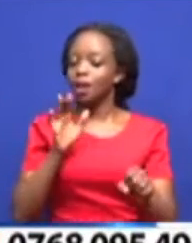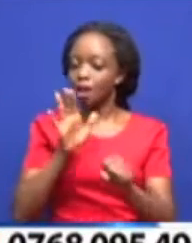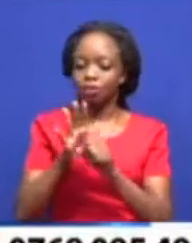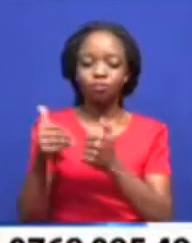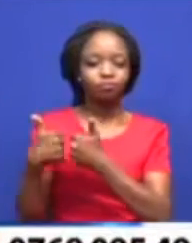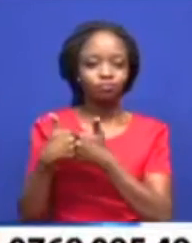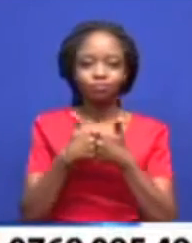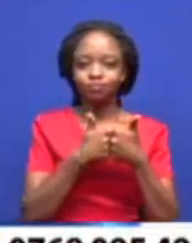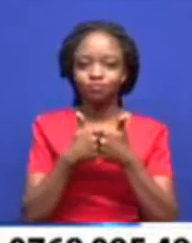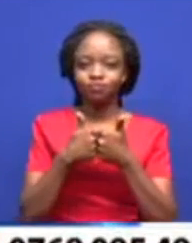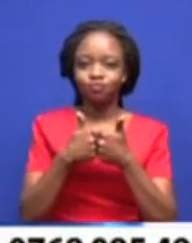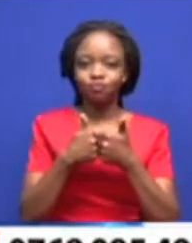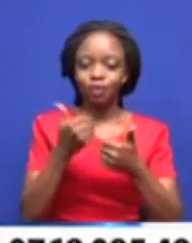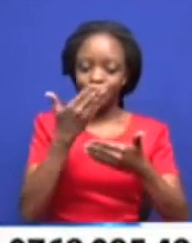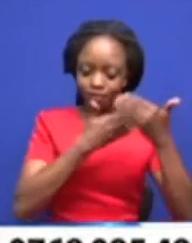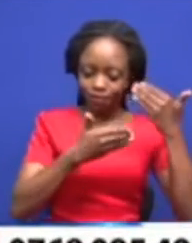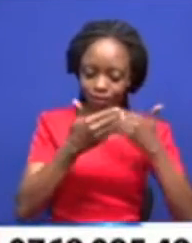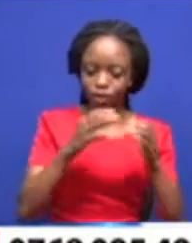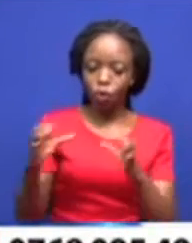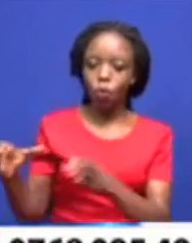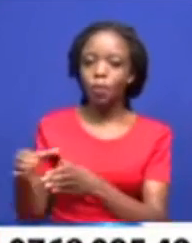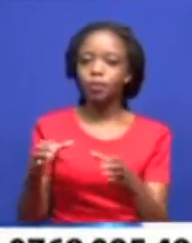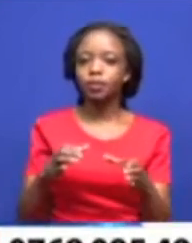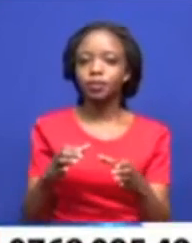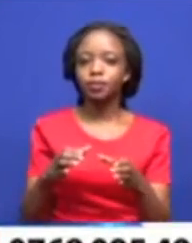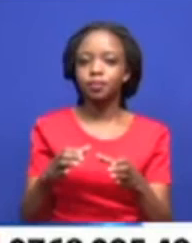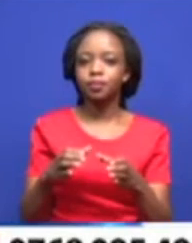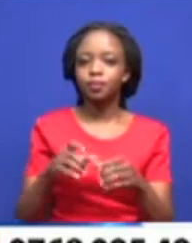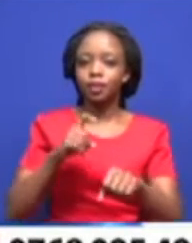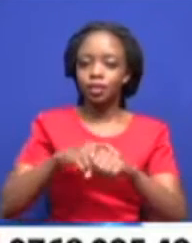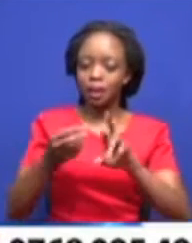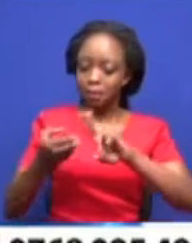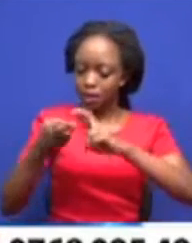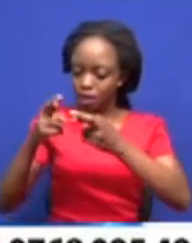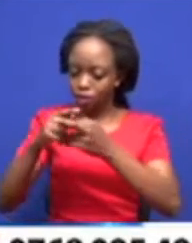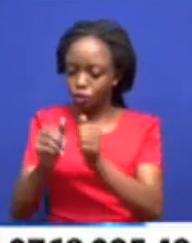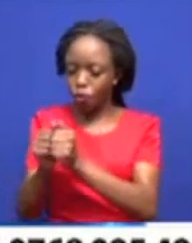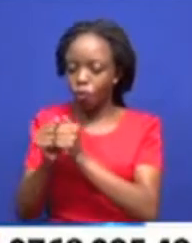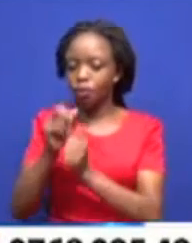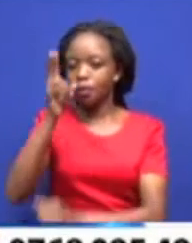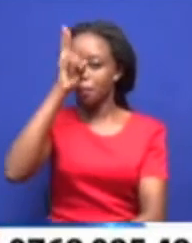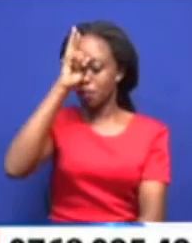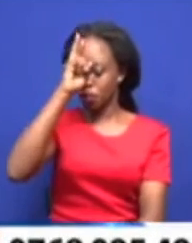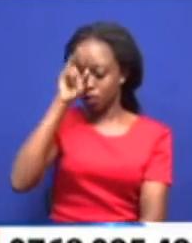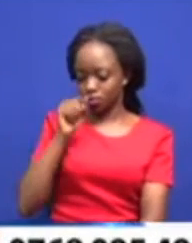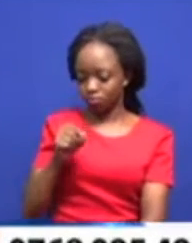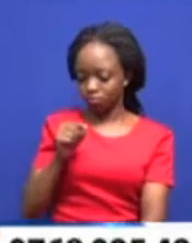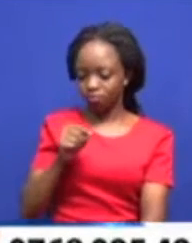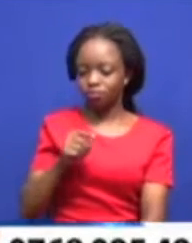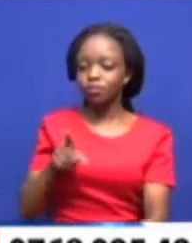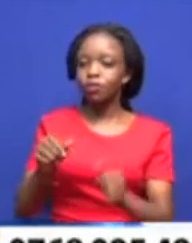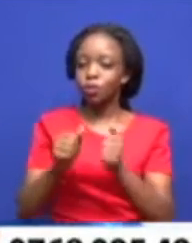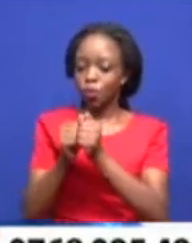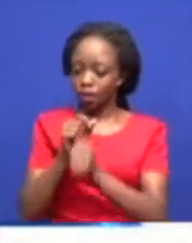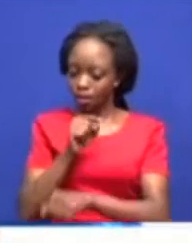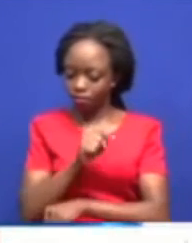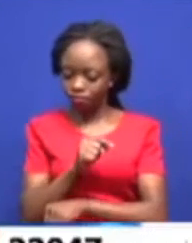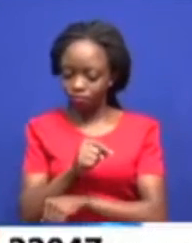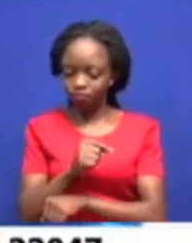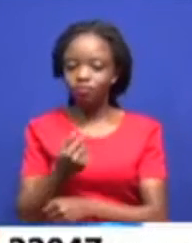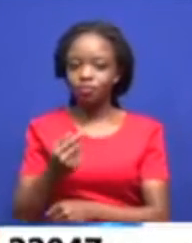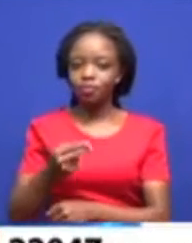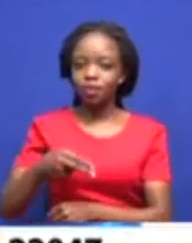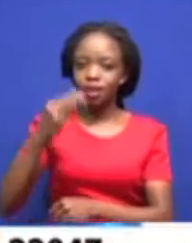challenges facing our community when it comes to relationship we have with the police. So with that, you know, high